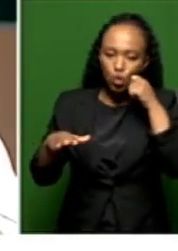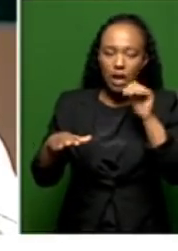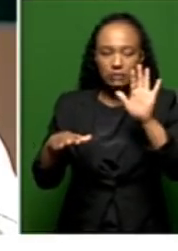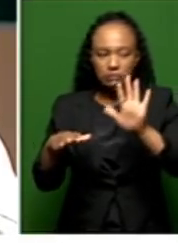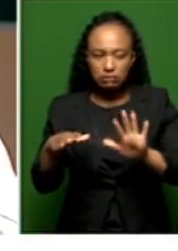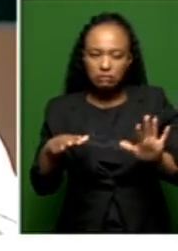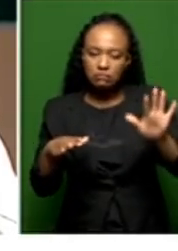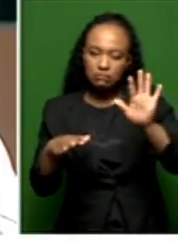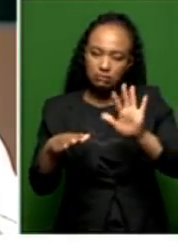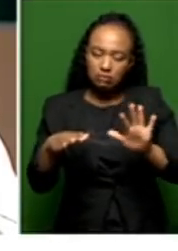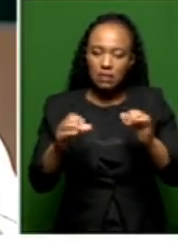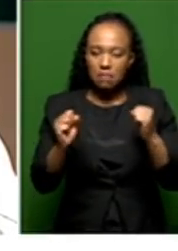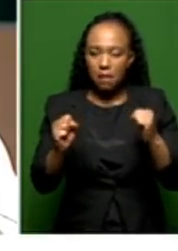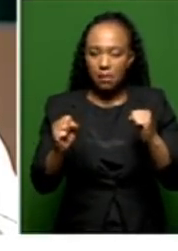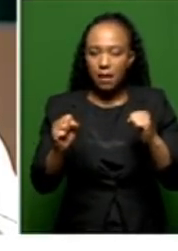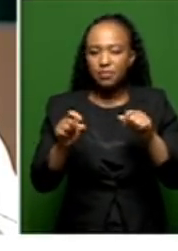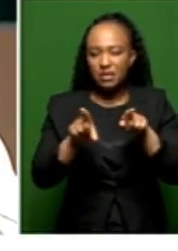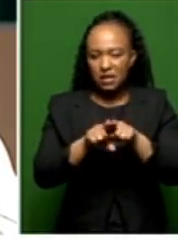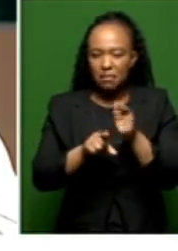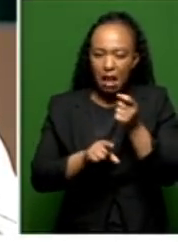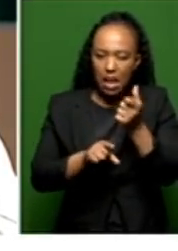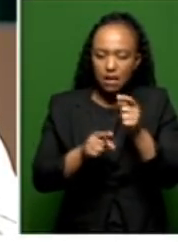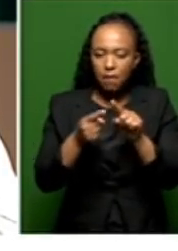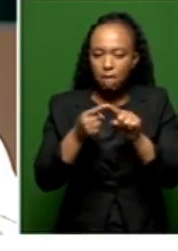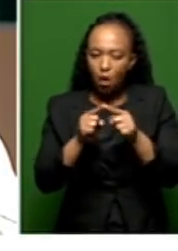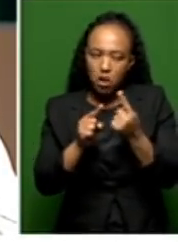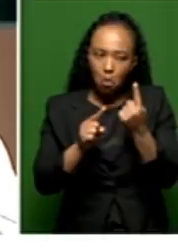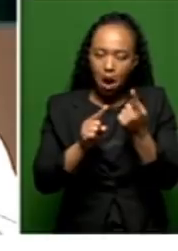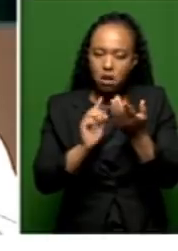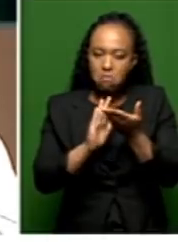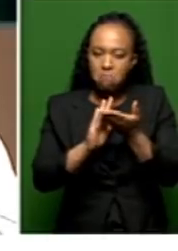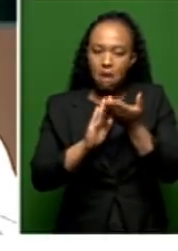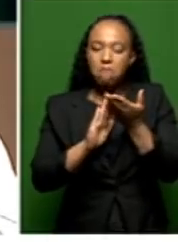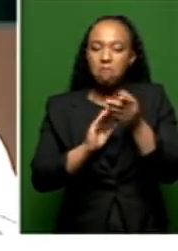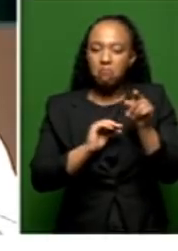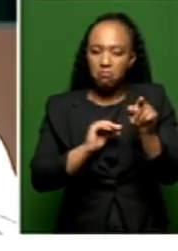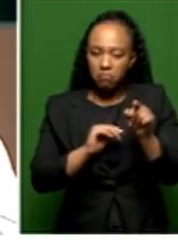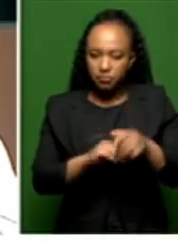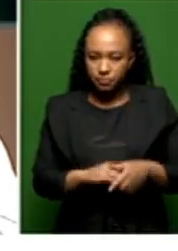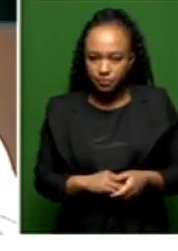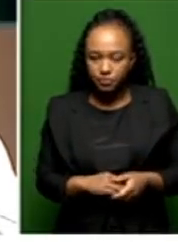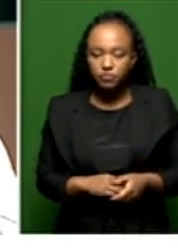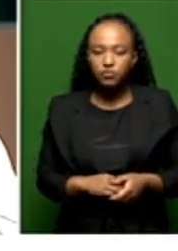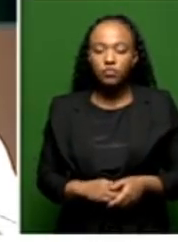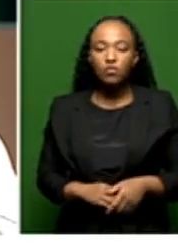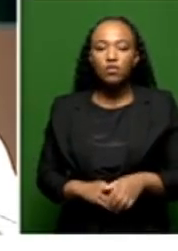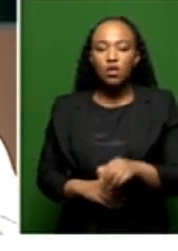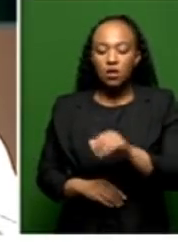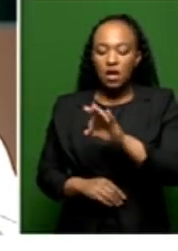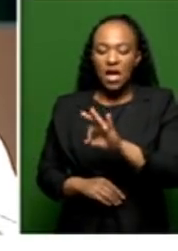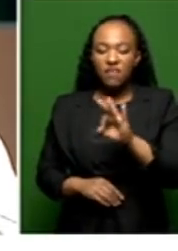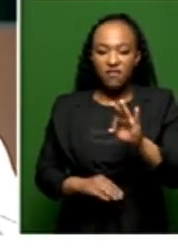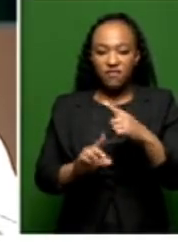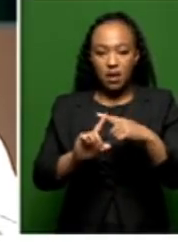less constant, gaining by 0.1%. And yeah, the Freedom Front